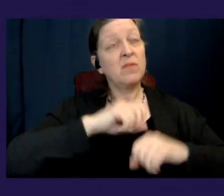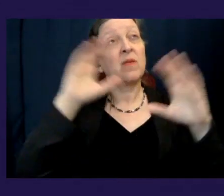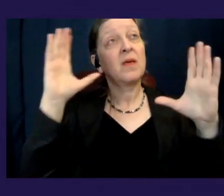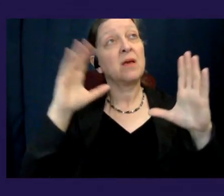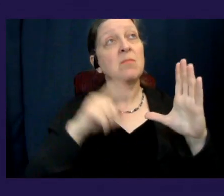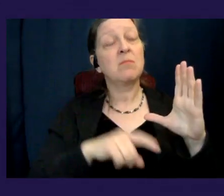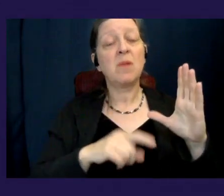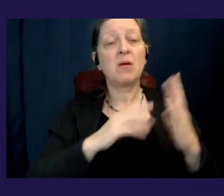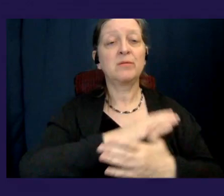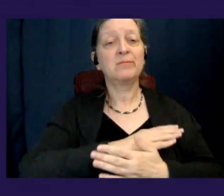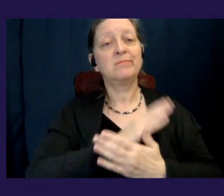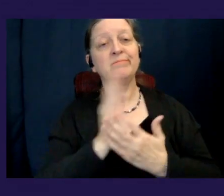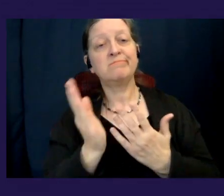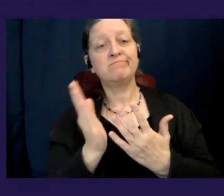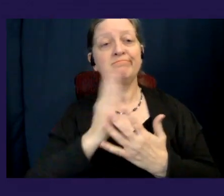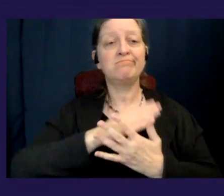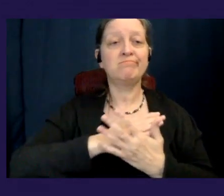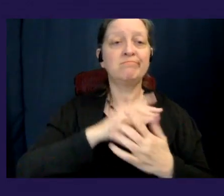gamut of